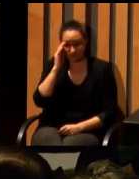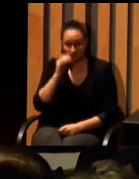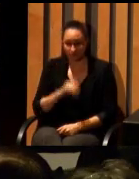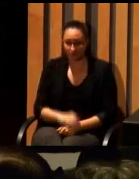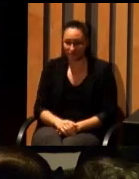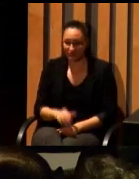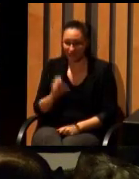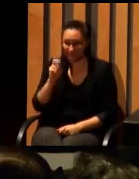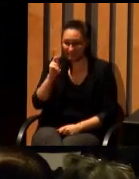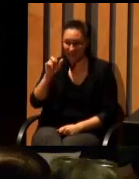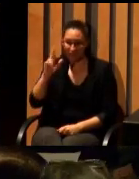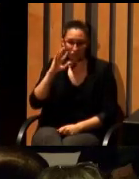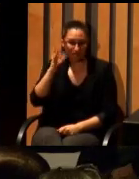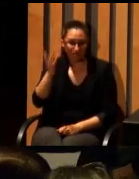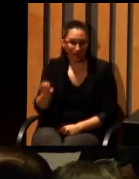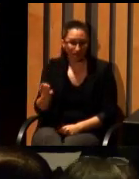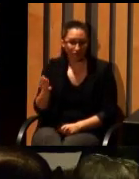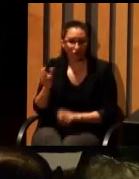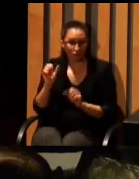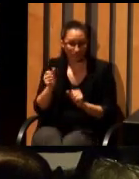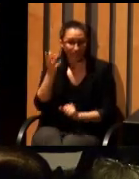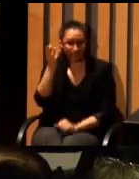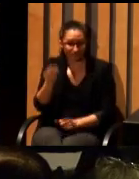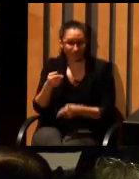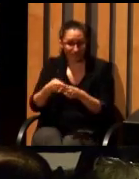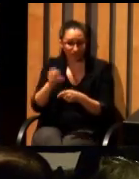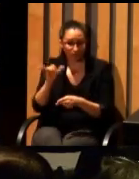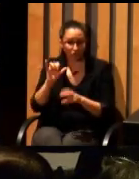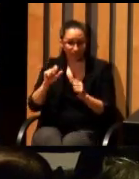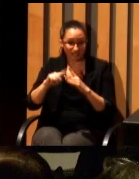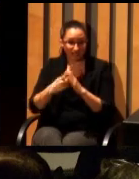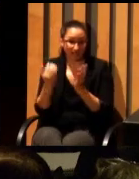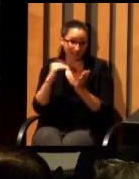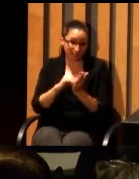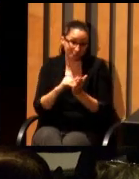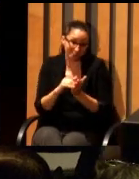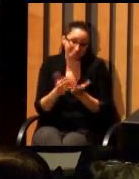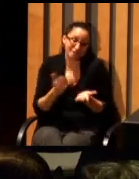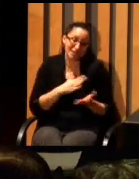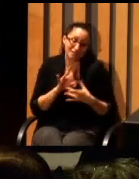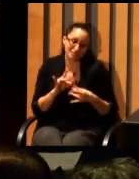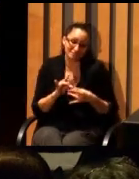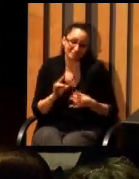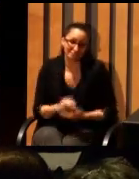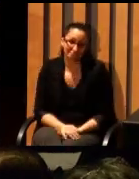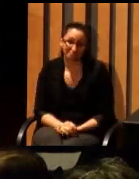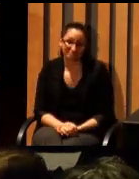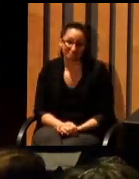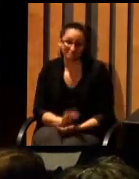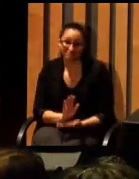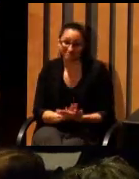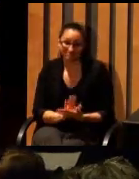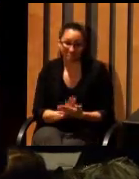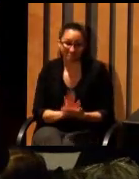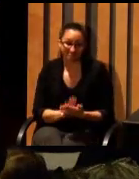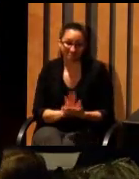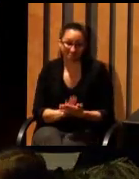be gone. The name can be gone and we can start over. So that's my comment.